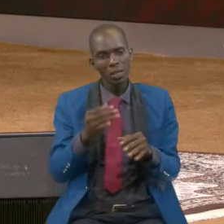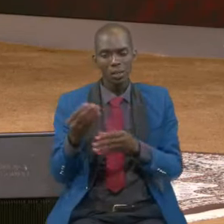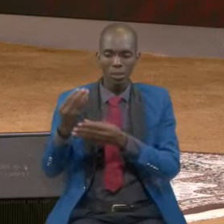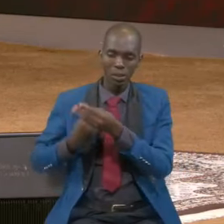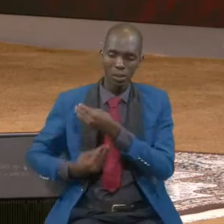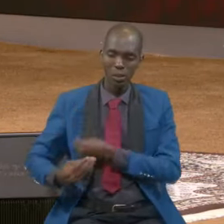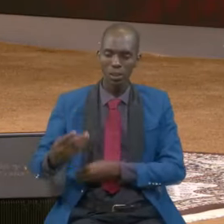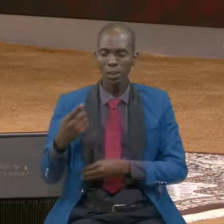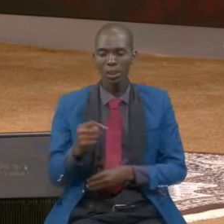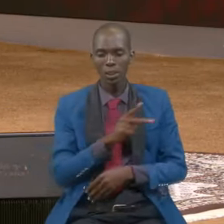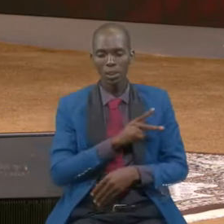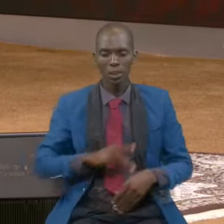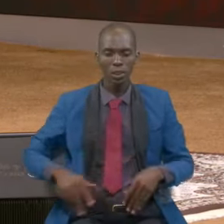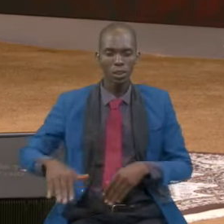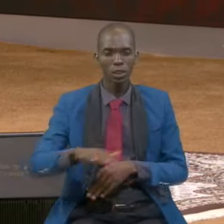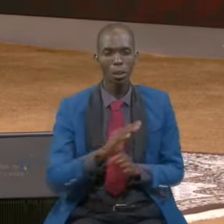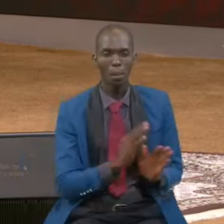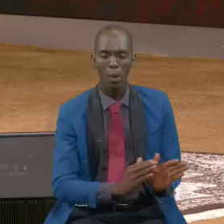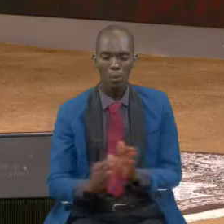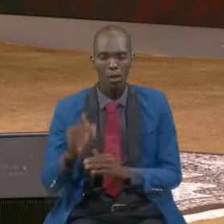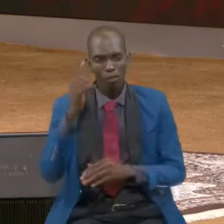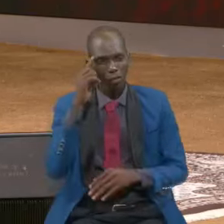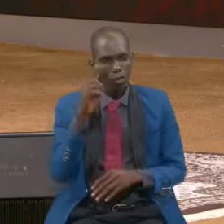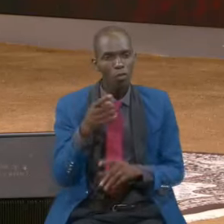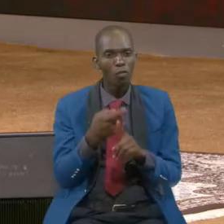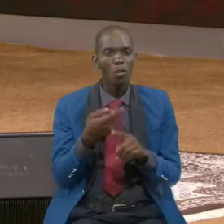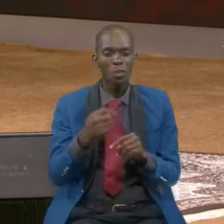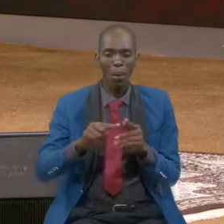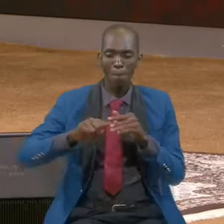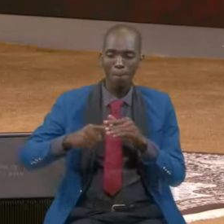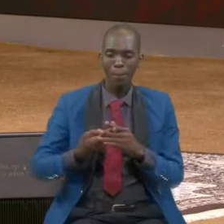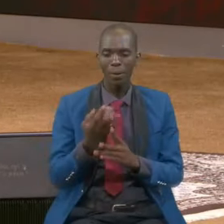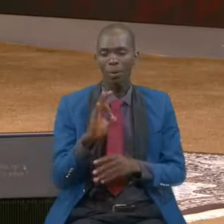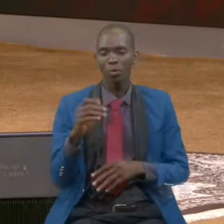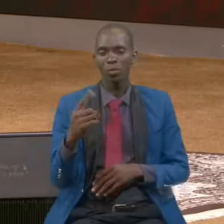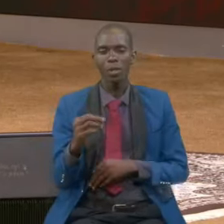prepared for you from the foundation of the world.